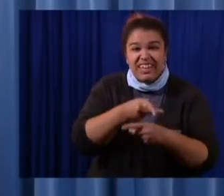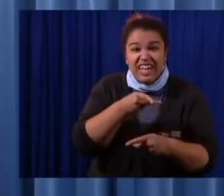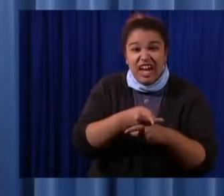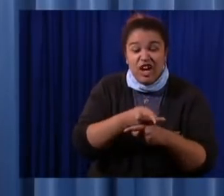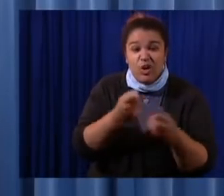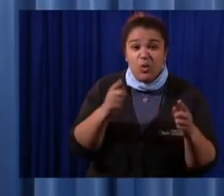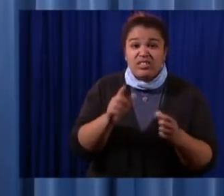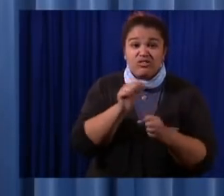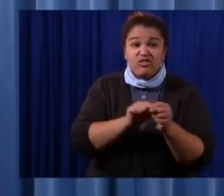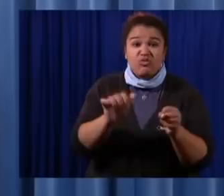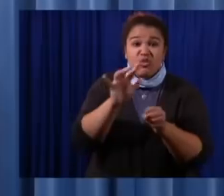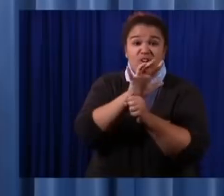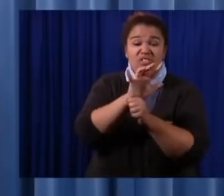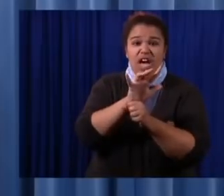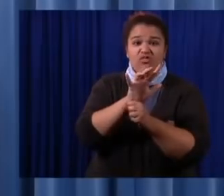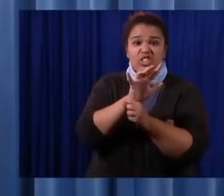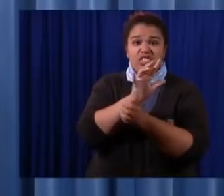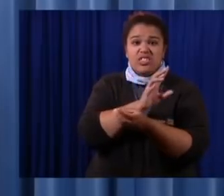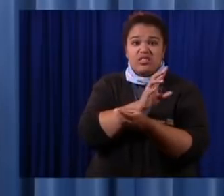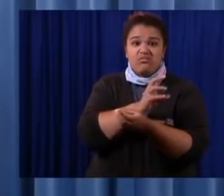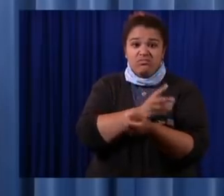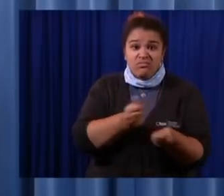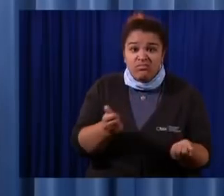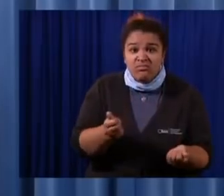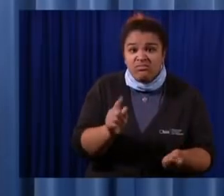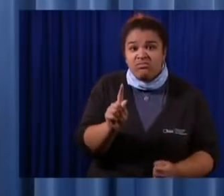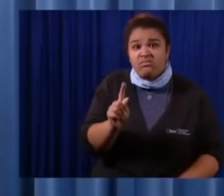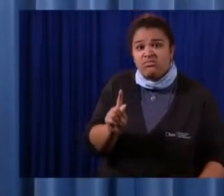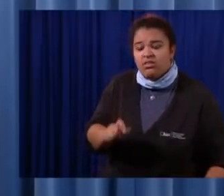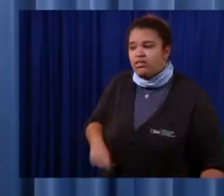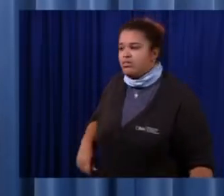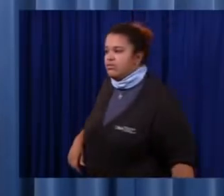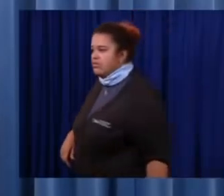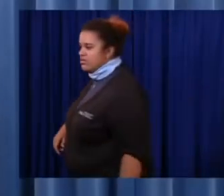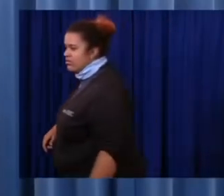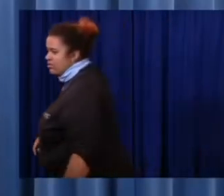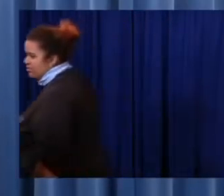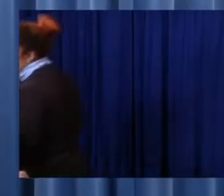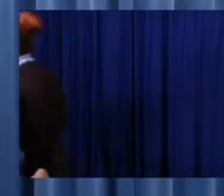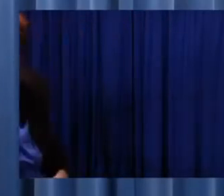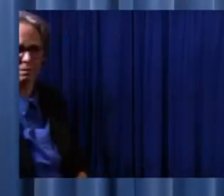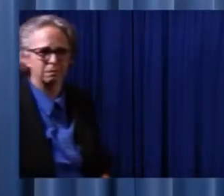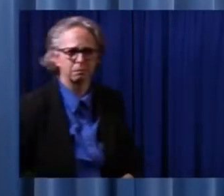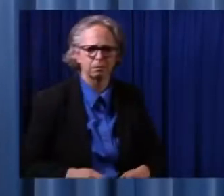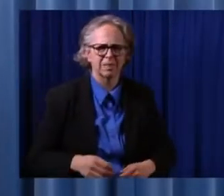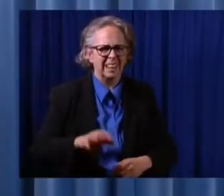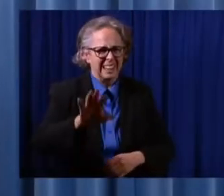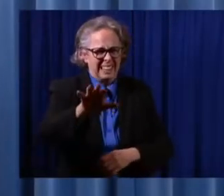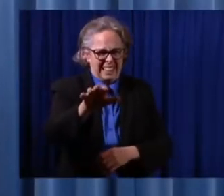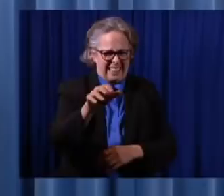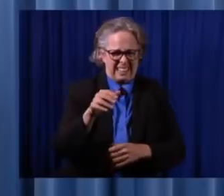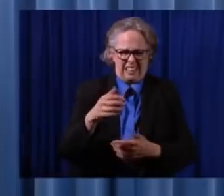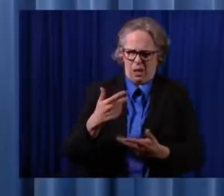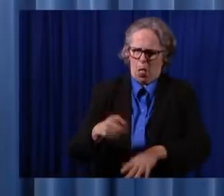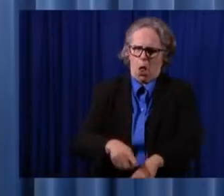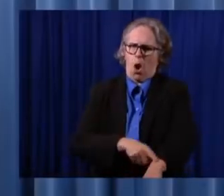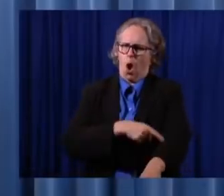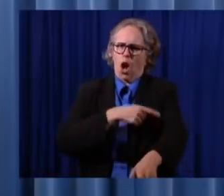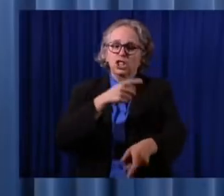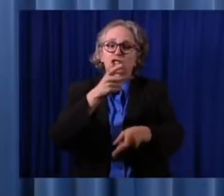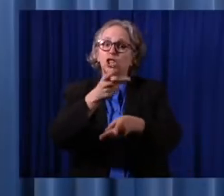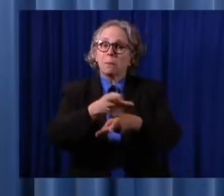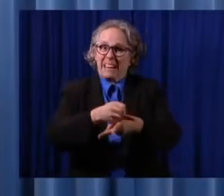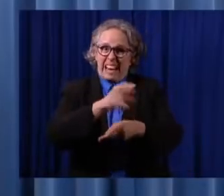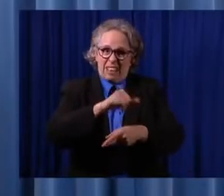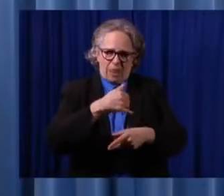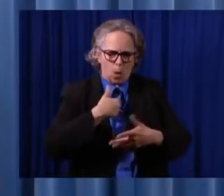Well, we've been working with the long-term care facilities on trying to help them. We know that this